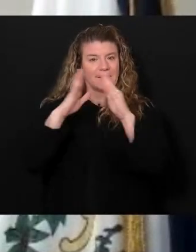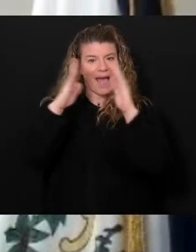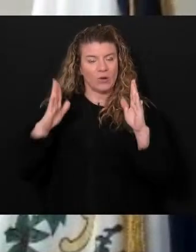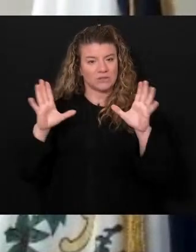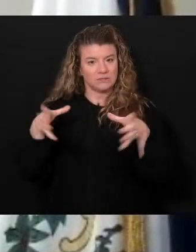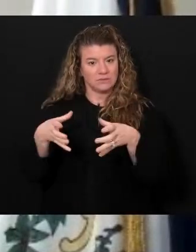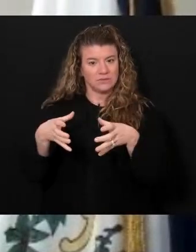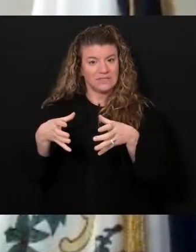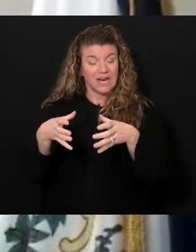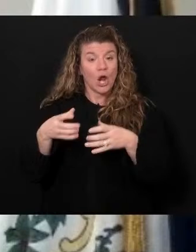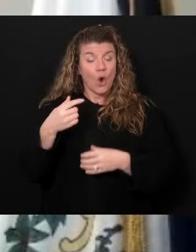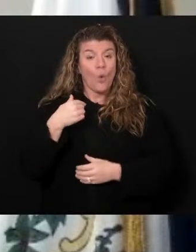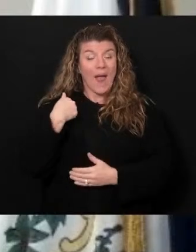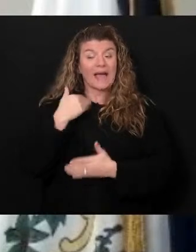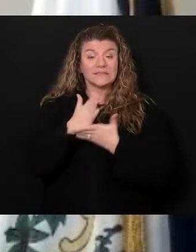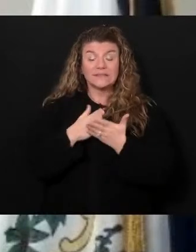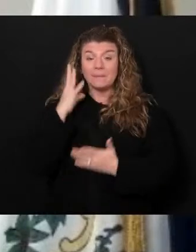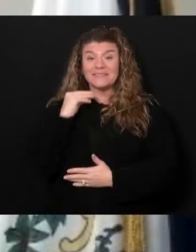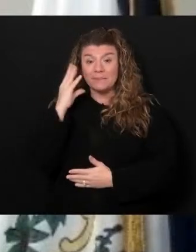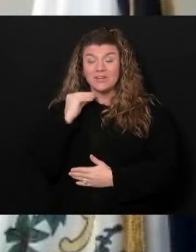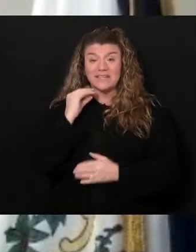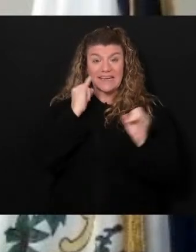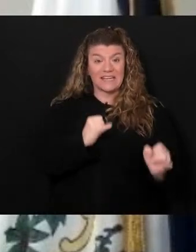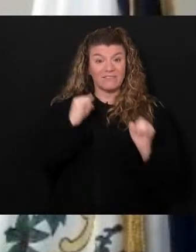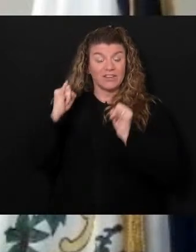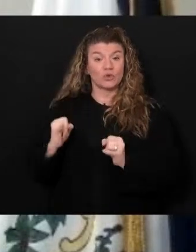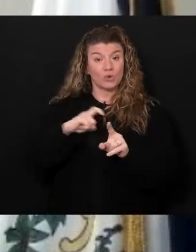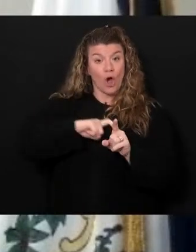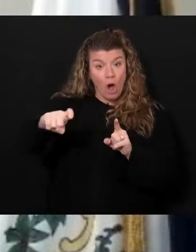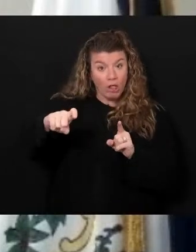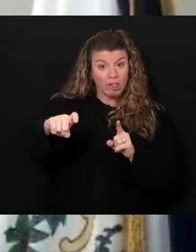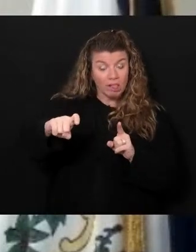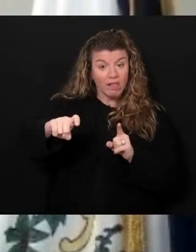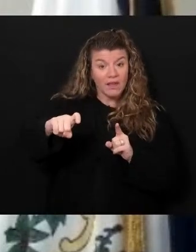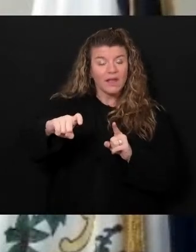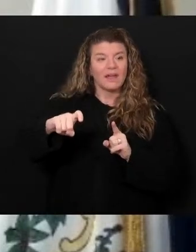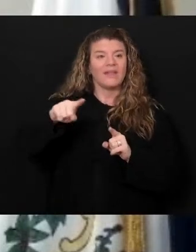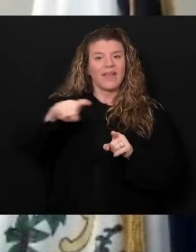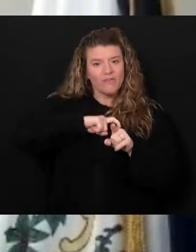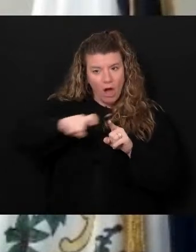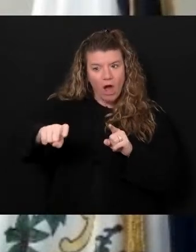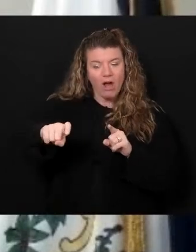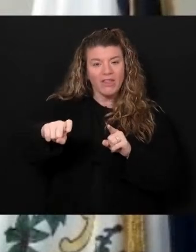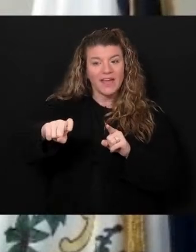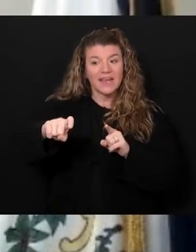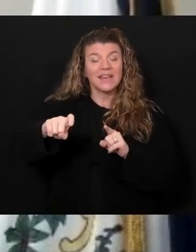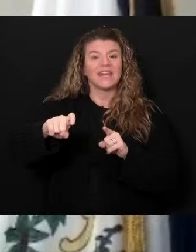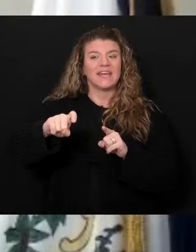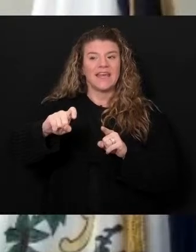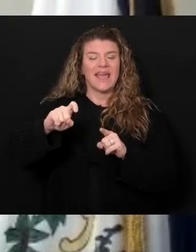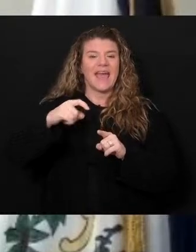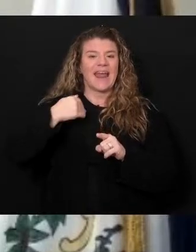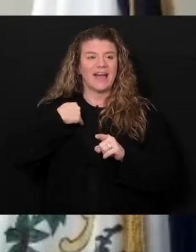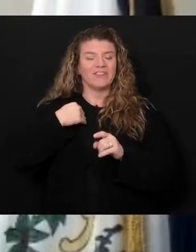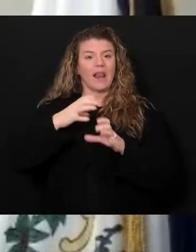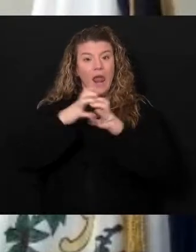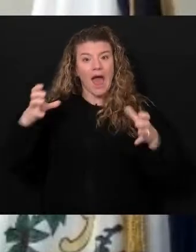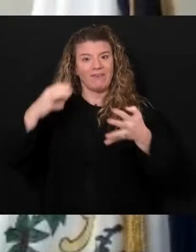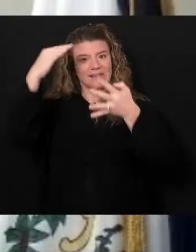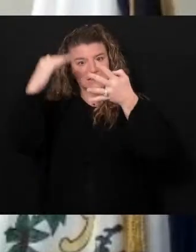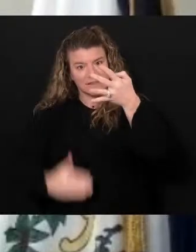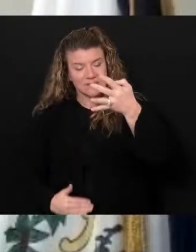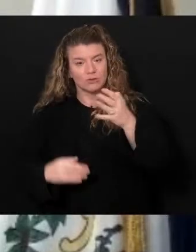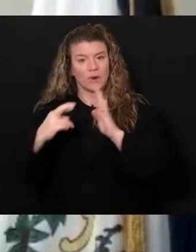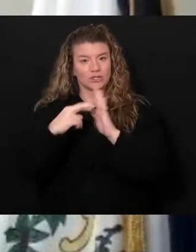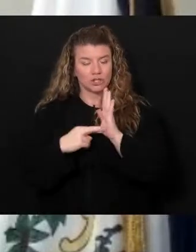We did have experiences where individuals would call in, have called in and have long lists of people to register.